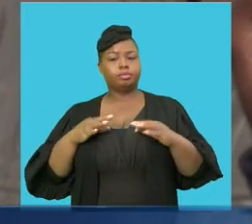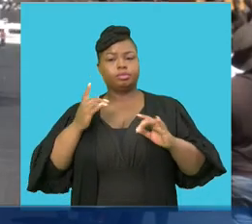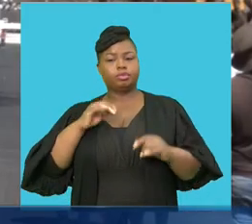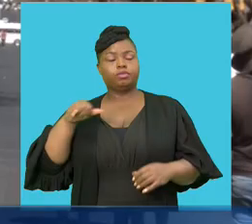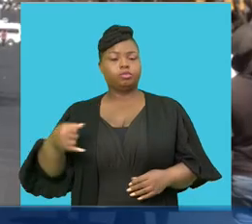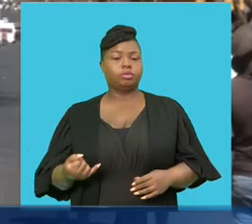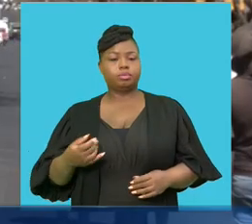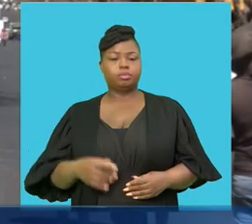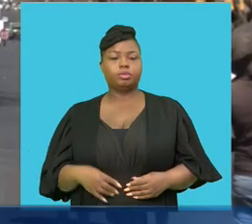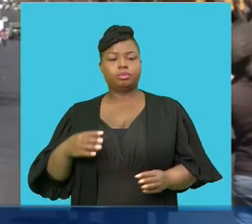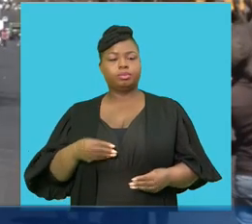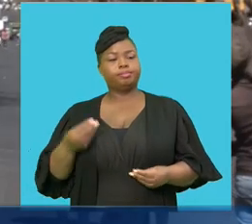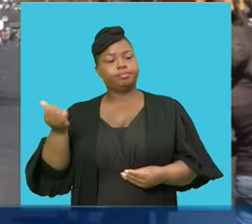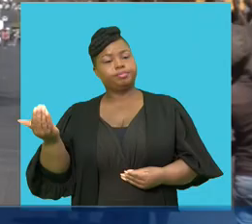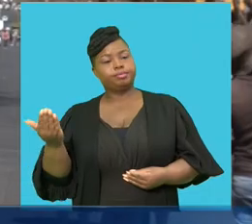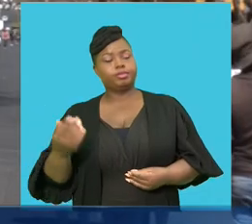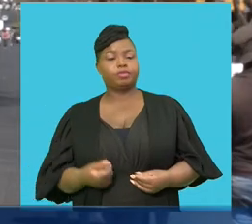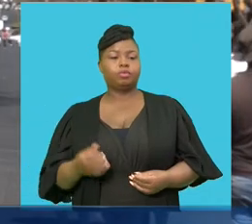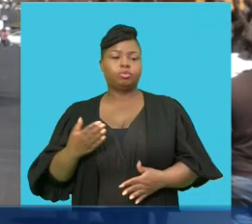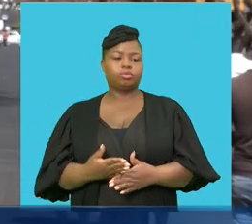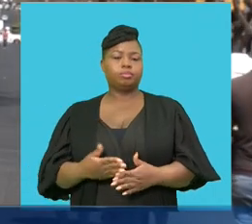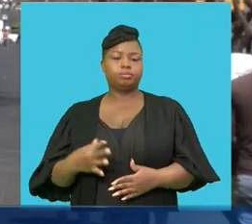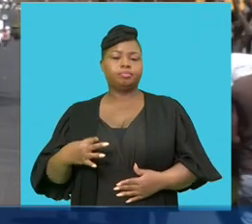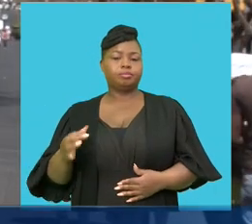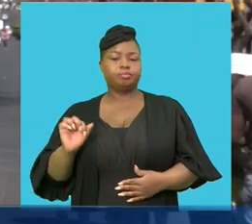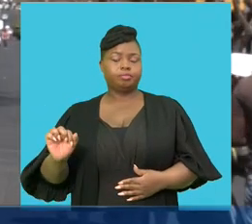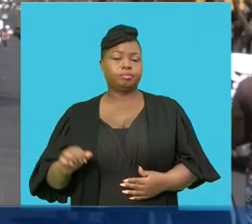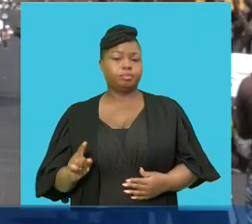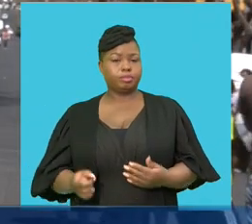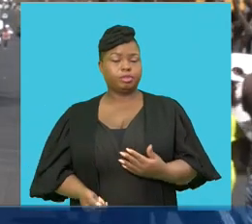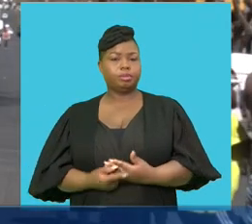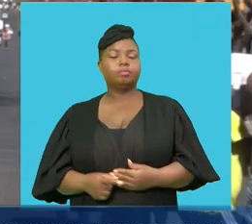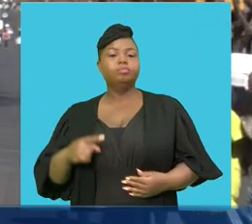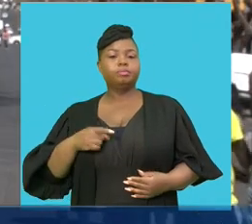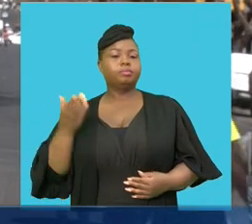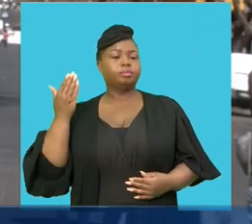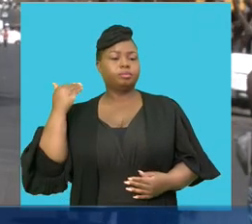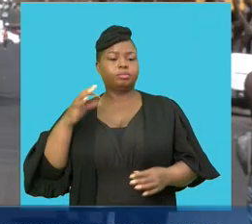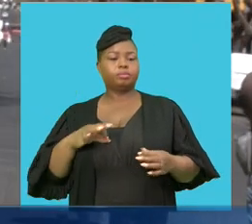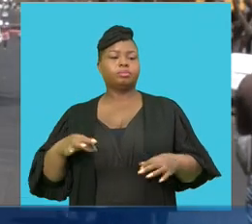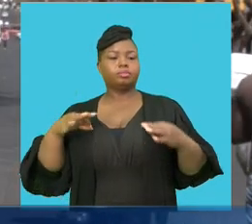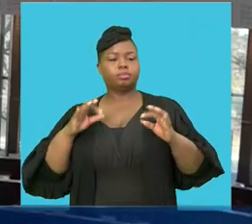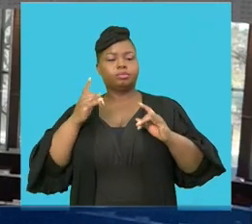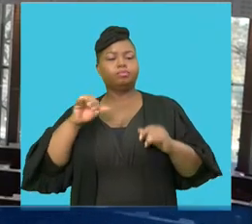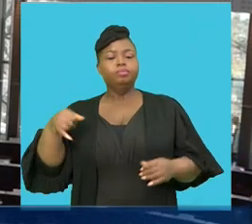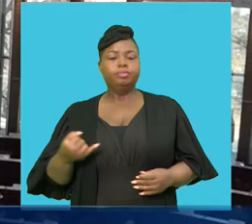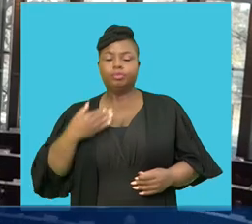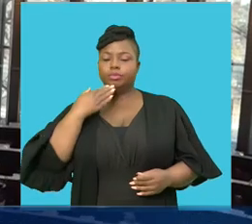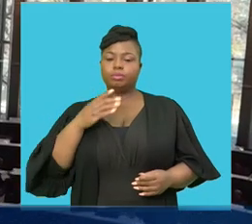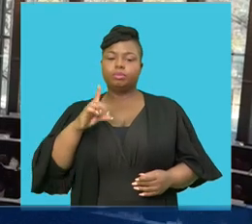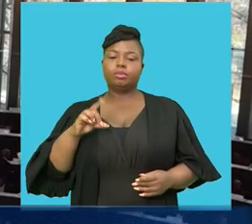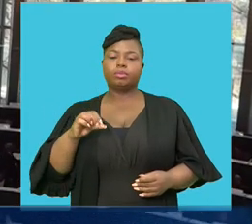waseJohannesburg ukuyoshiya izicelo zomsebenzi. Lokhu kulandela inkulumo eyenziwe ngumeya waseJohannesburg uTata